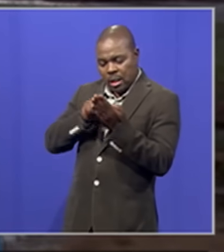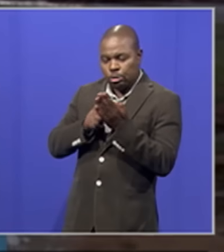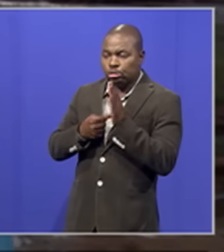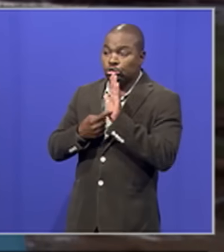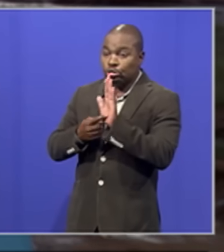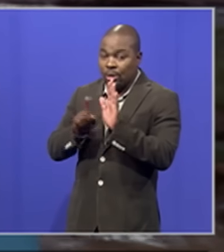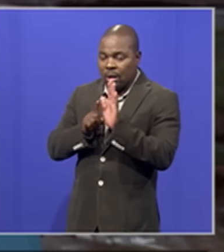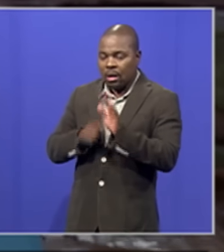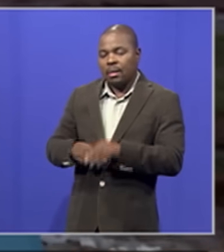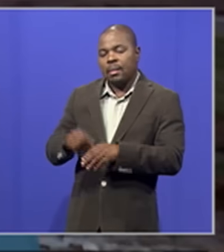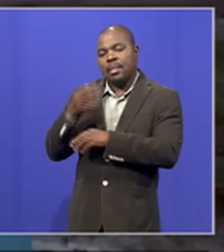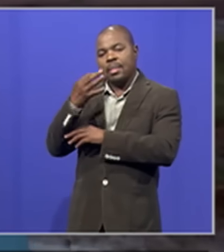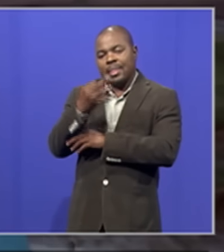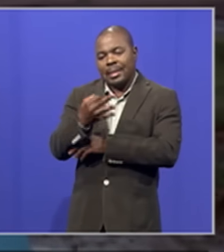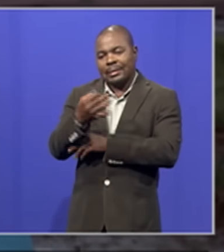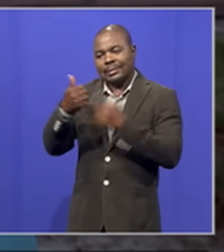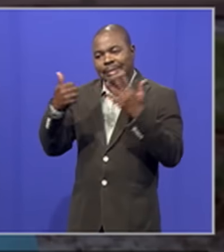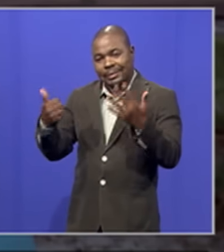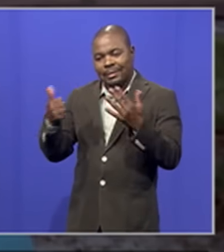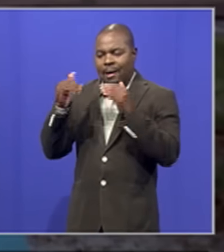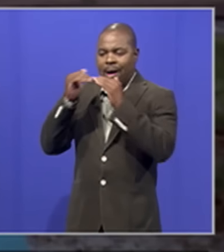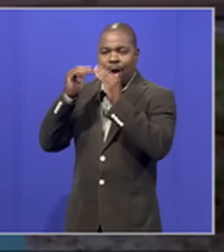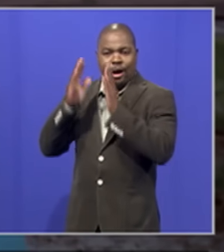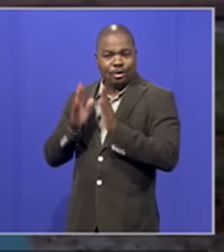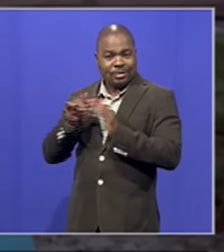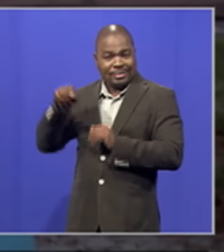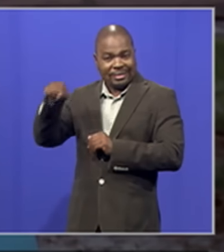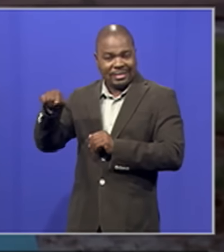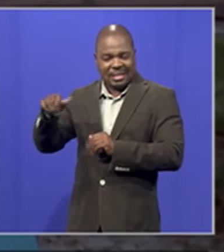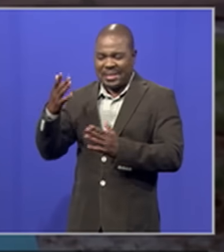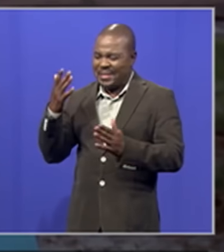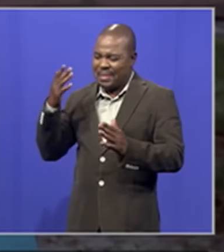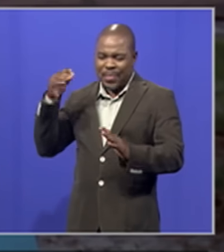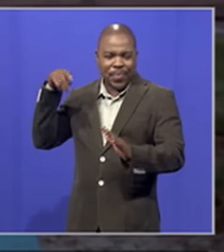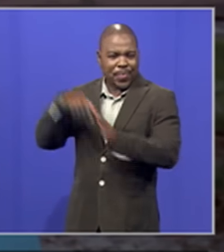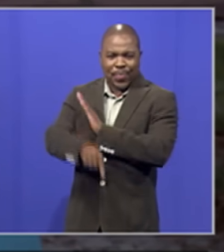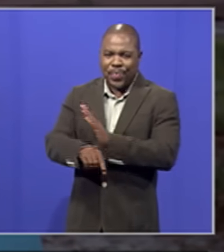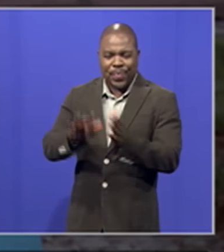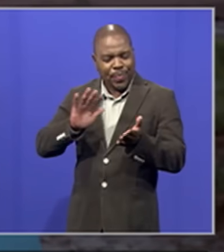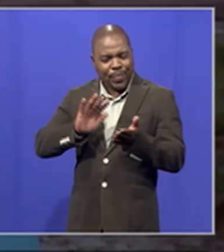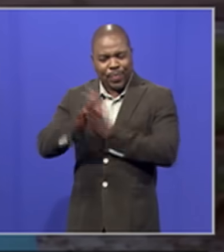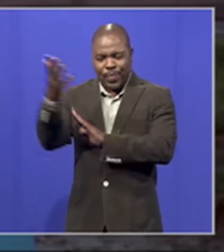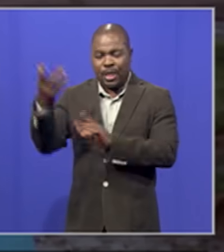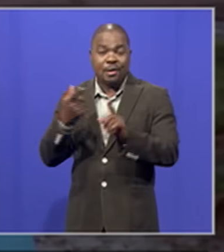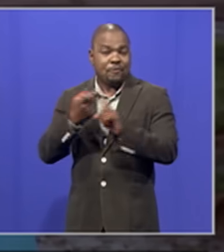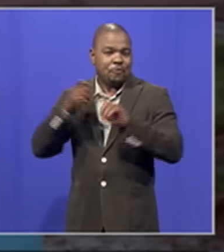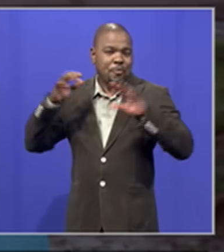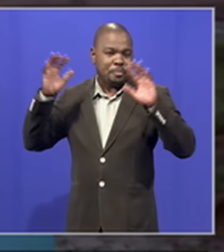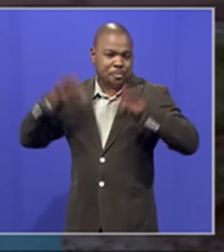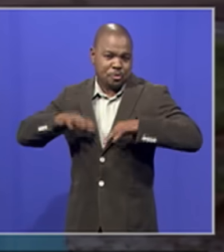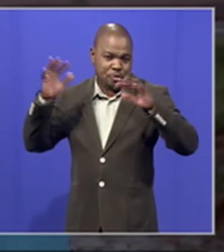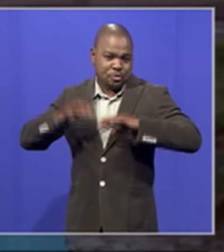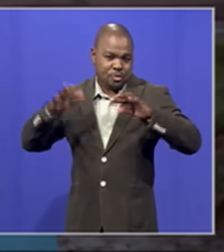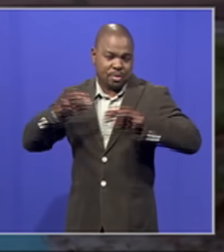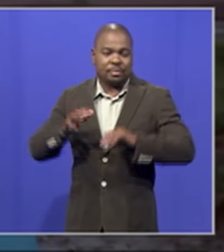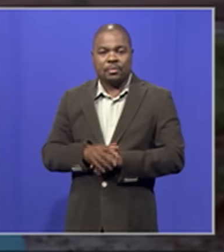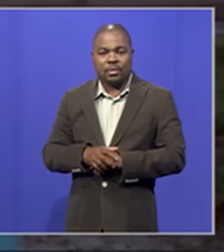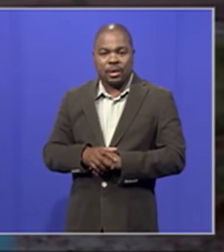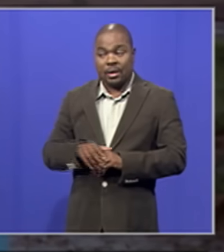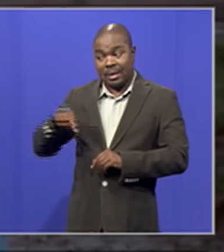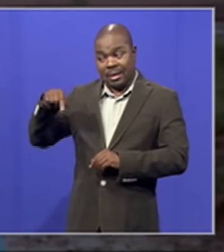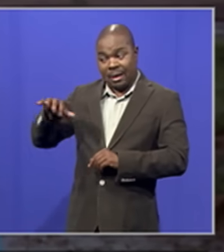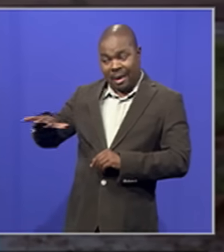le 36 a e leng gore a putlame ka ntlha ya dipula tse maatla mo motseselegae o